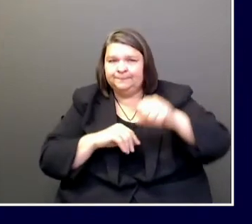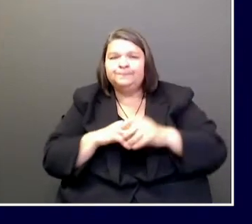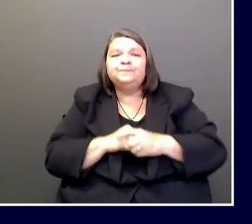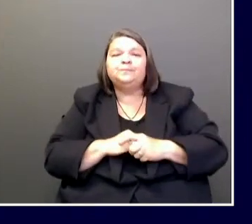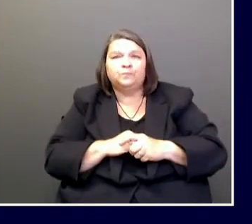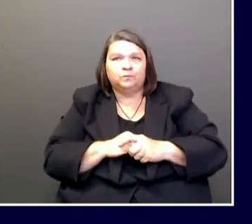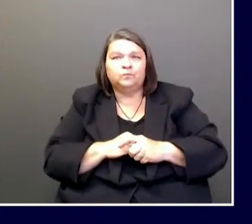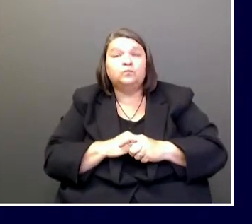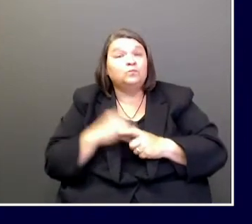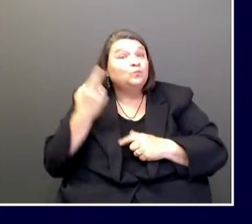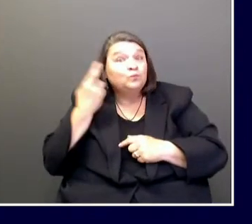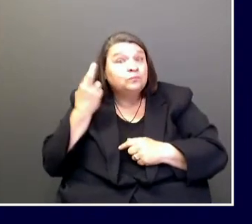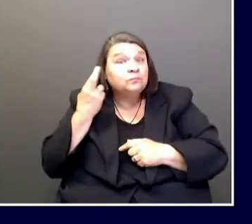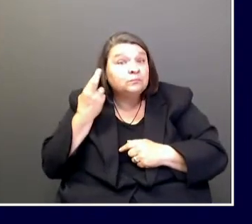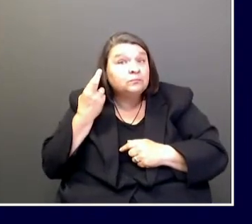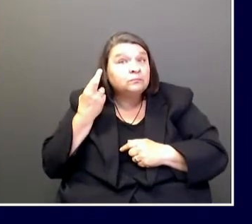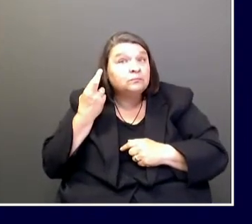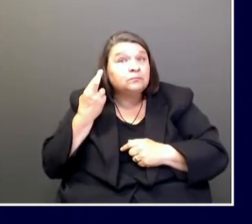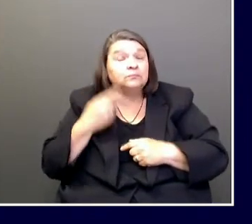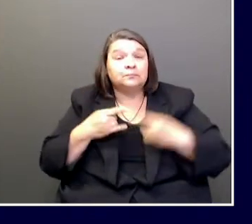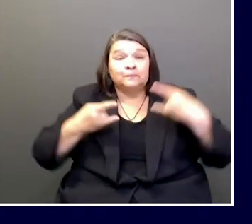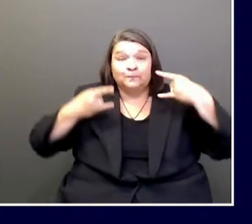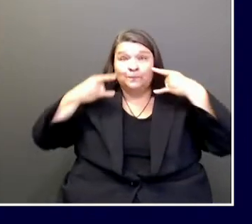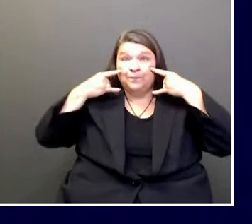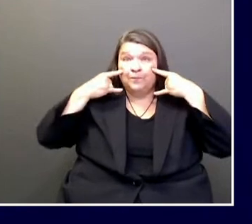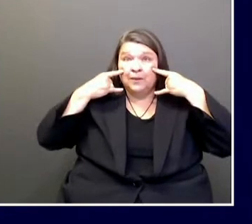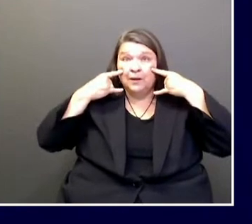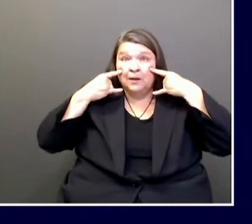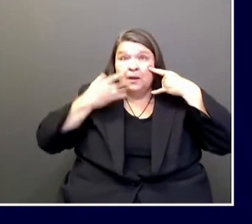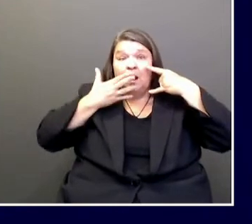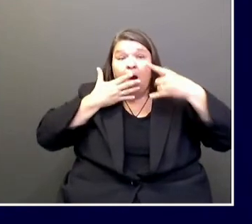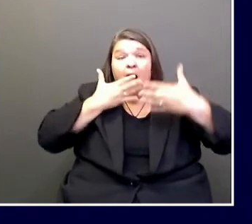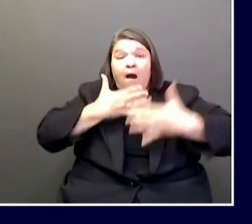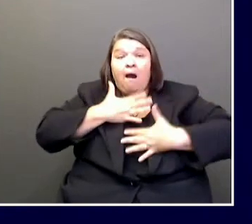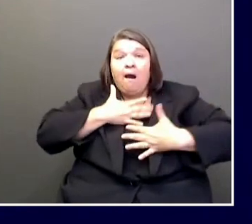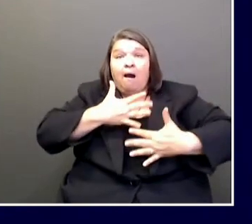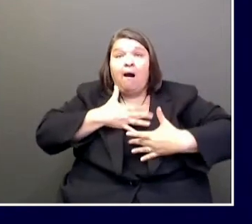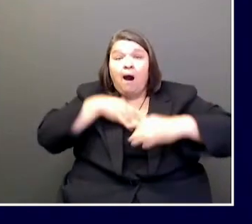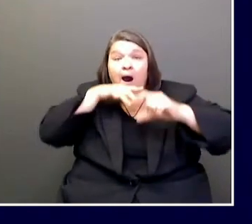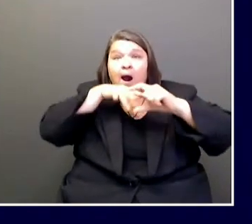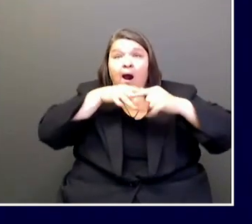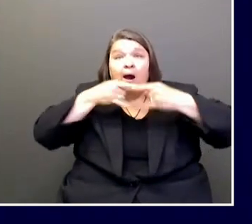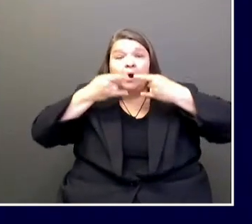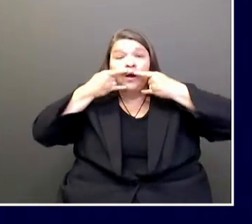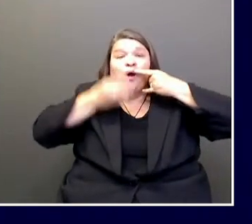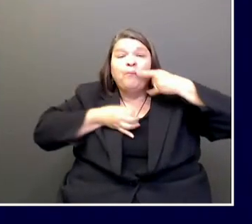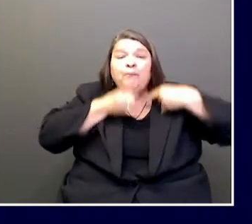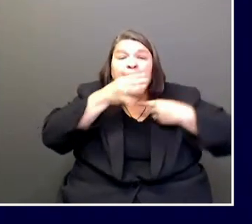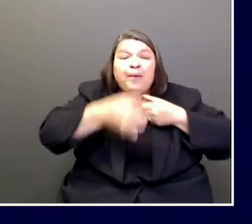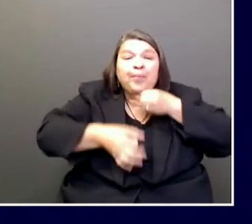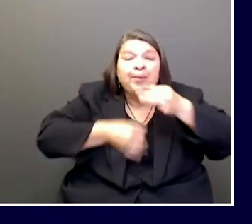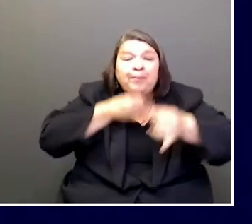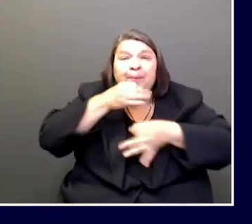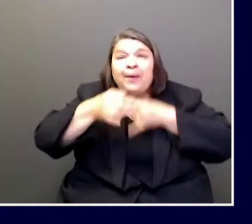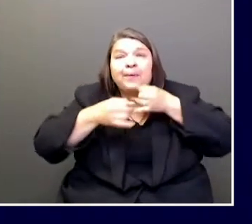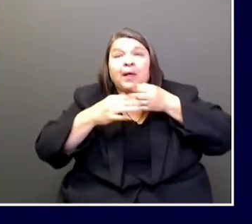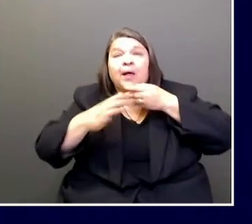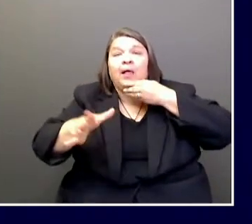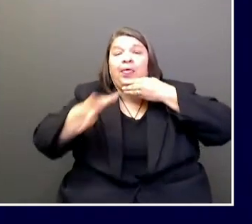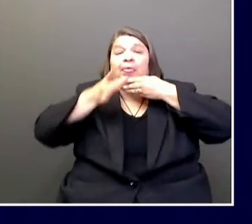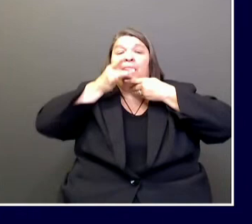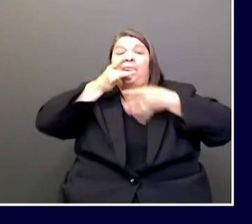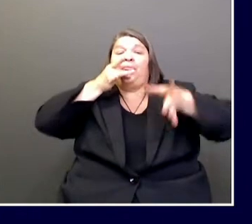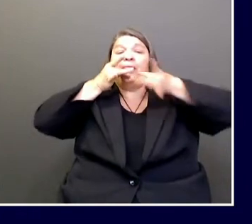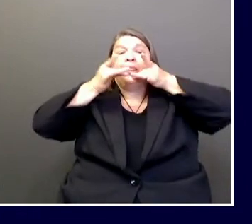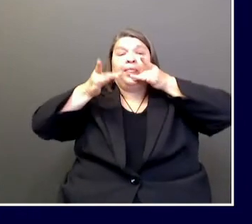blocking these small air droplets or water droplets, that the virus travels through, these so-called aerosols or